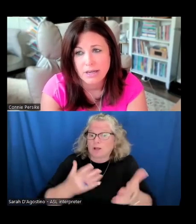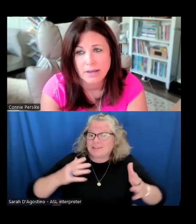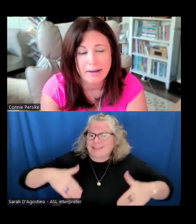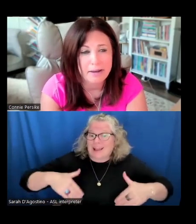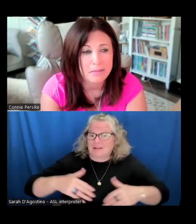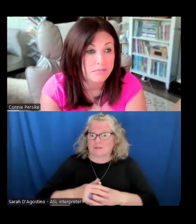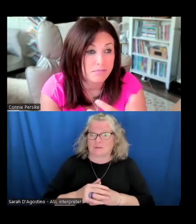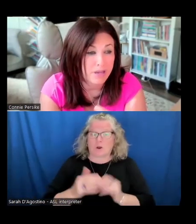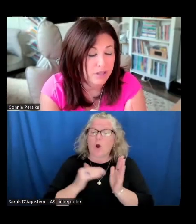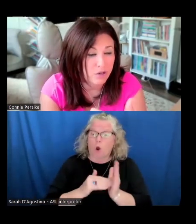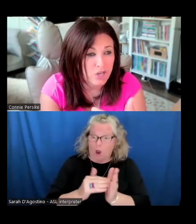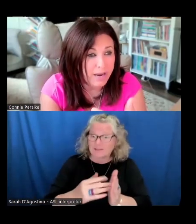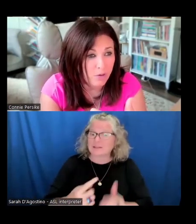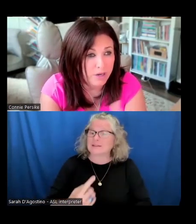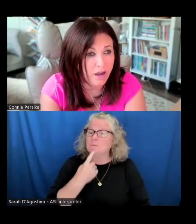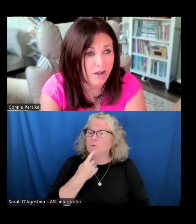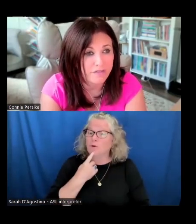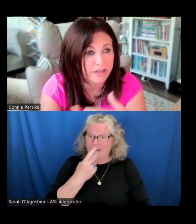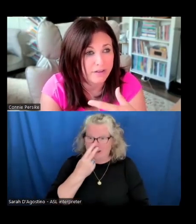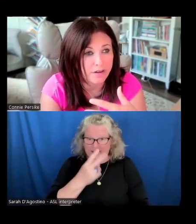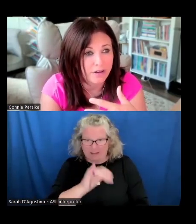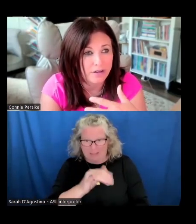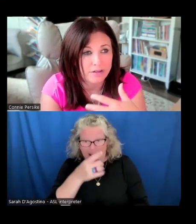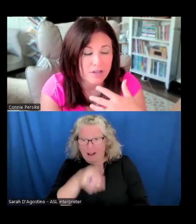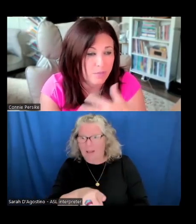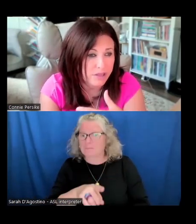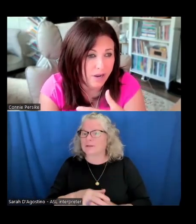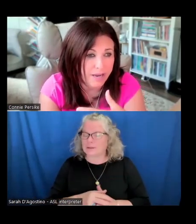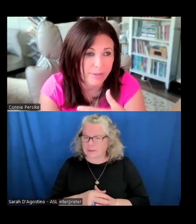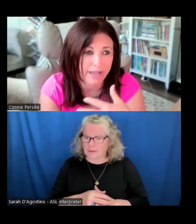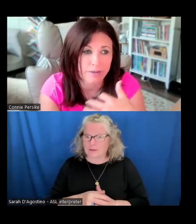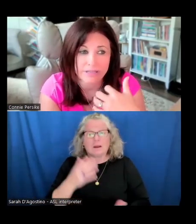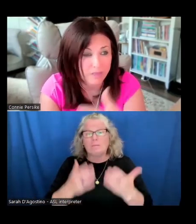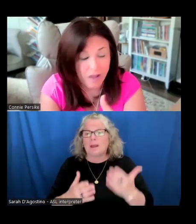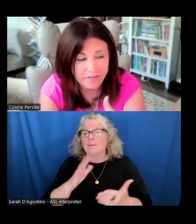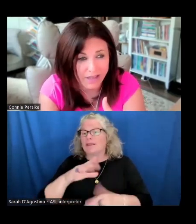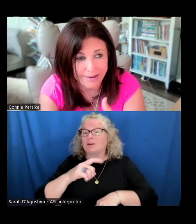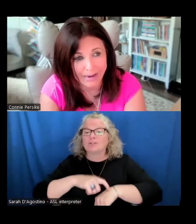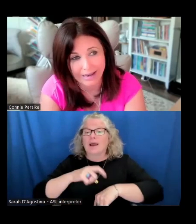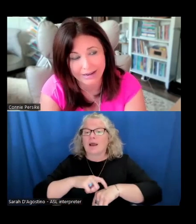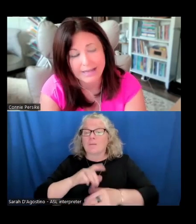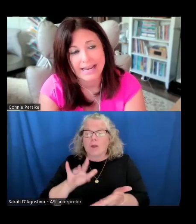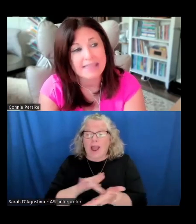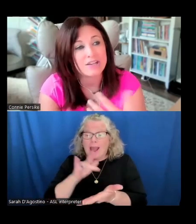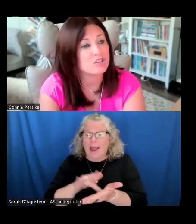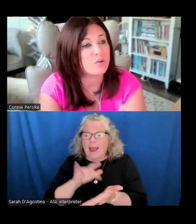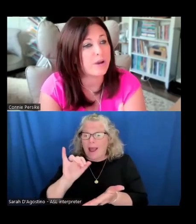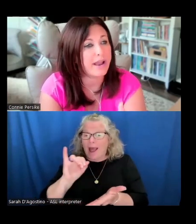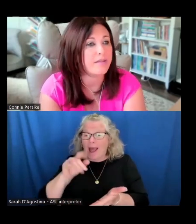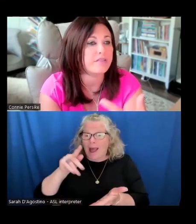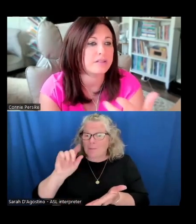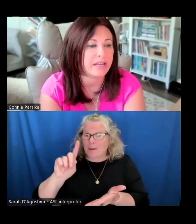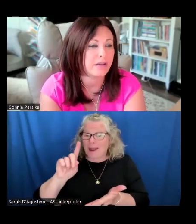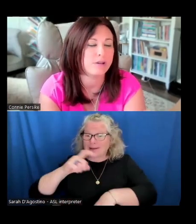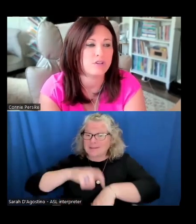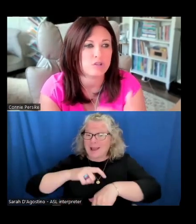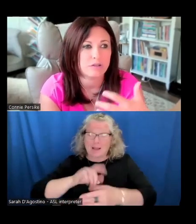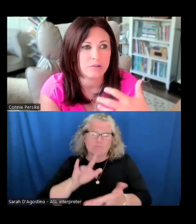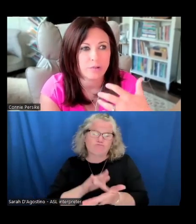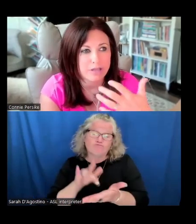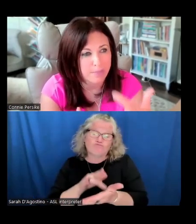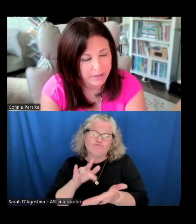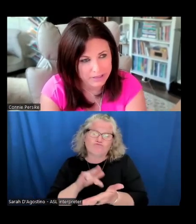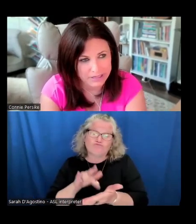disappointment. Maybe their timer went off and they're done with their iPad, but they love the iPad and they just don't have the